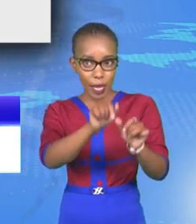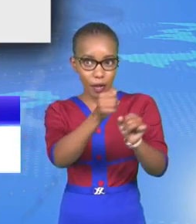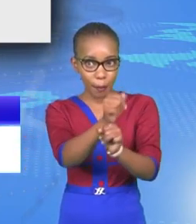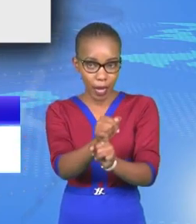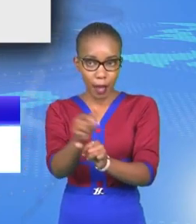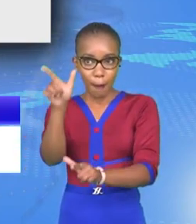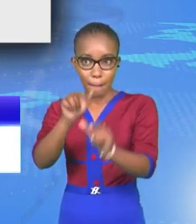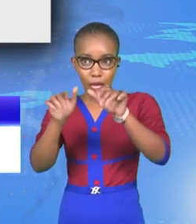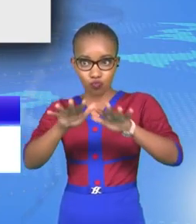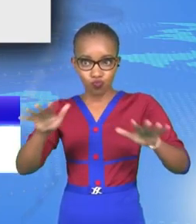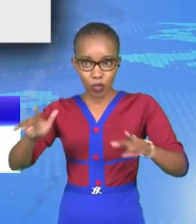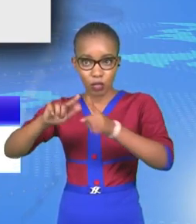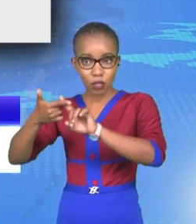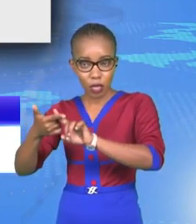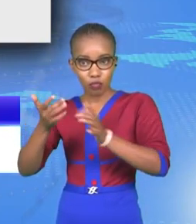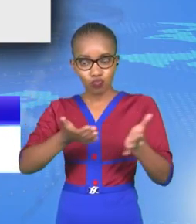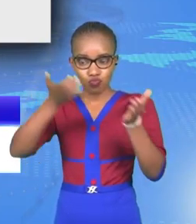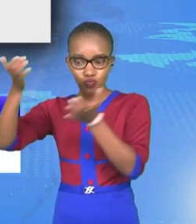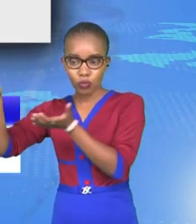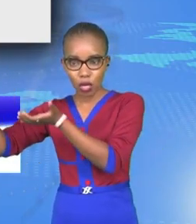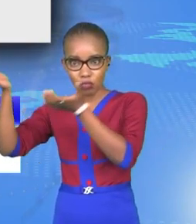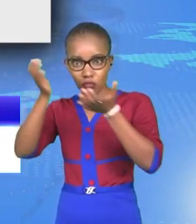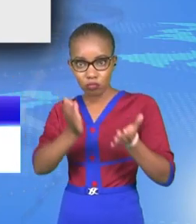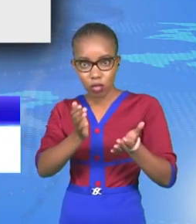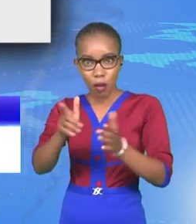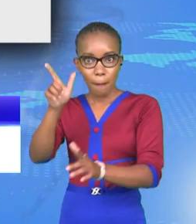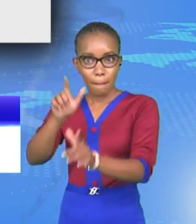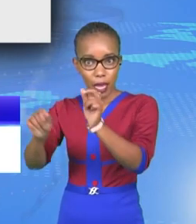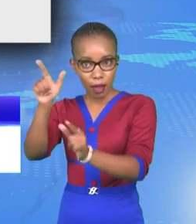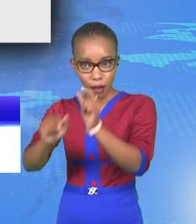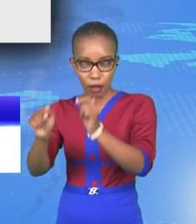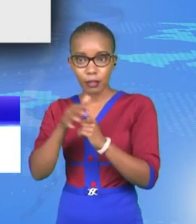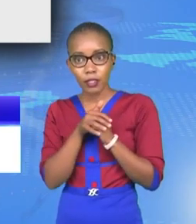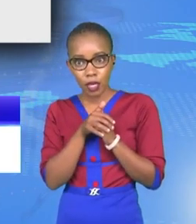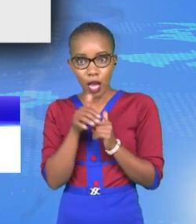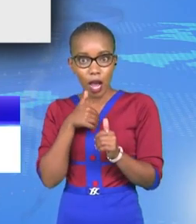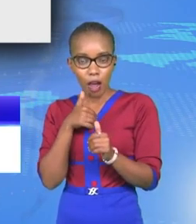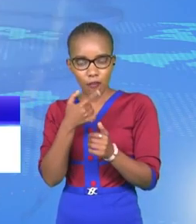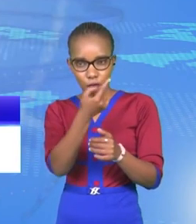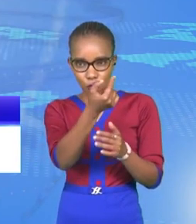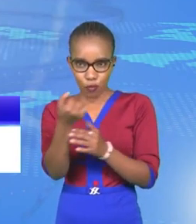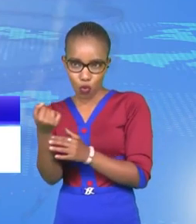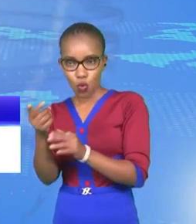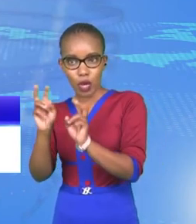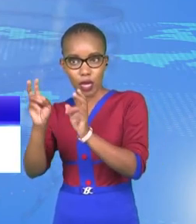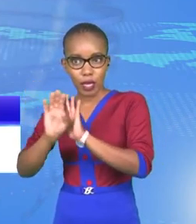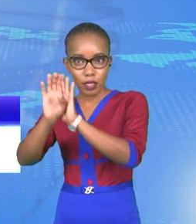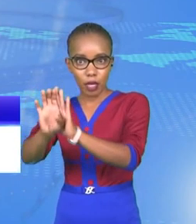milk standards, importation and exportation of milk. The regulations touch on a few issues, including pricing of